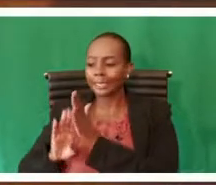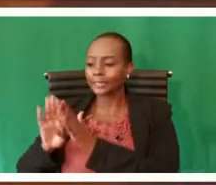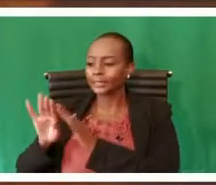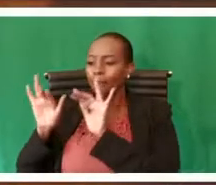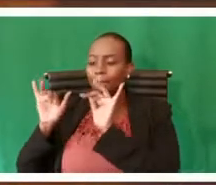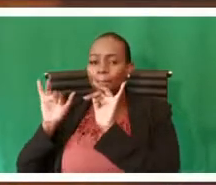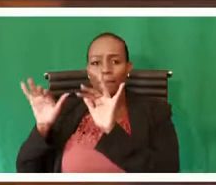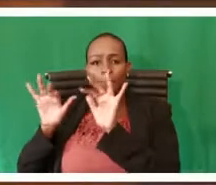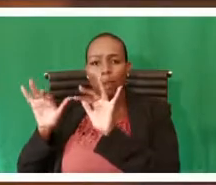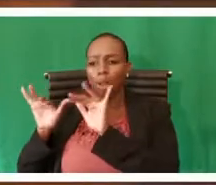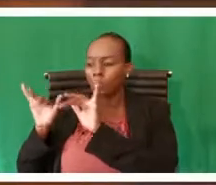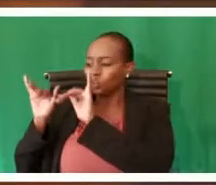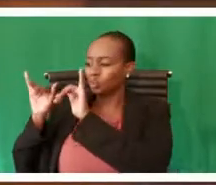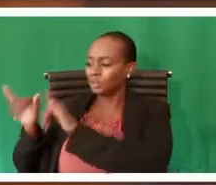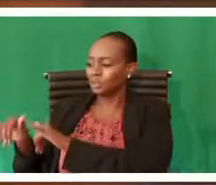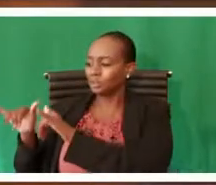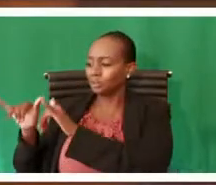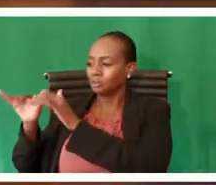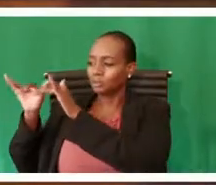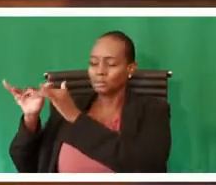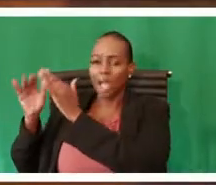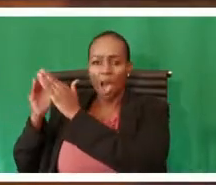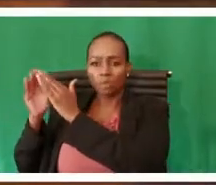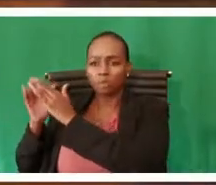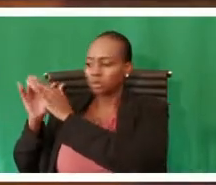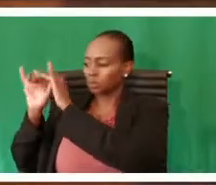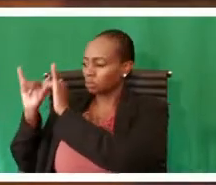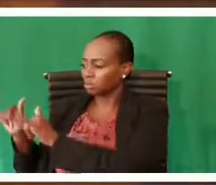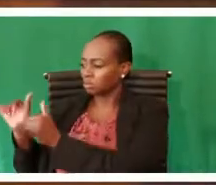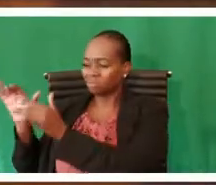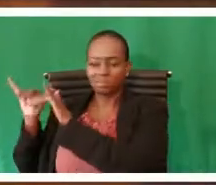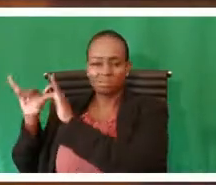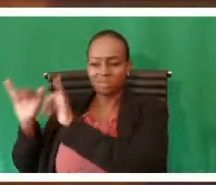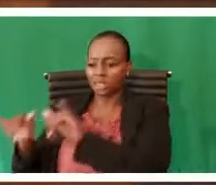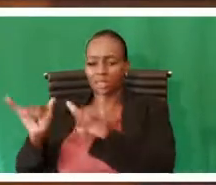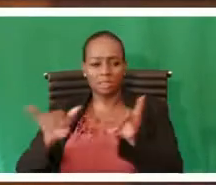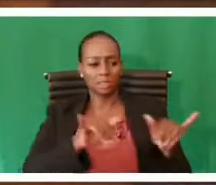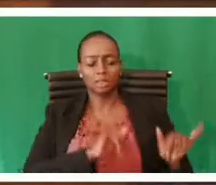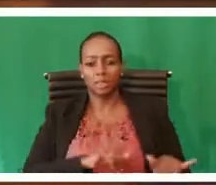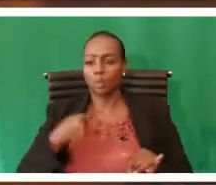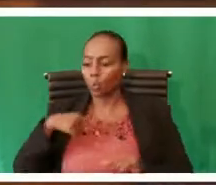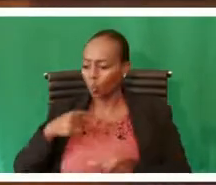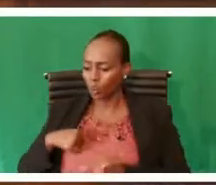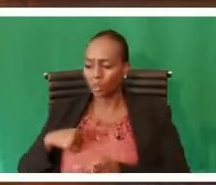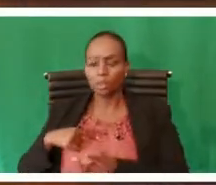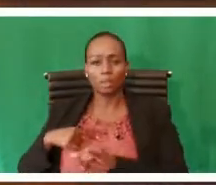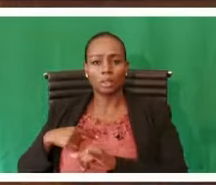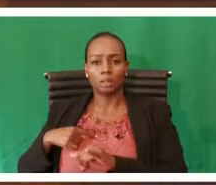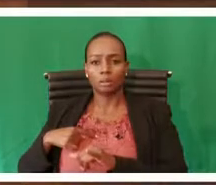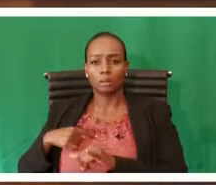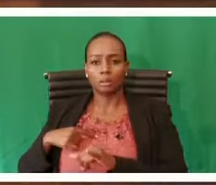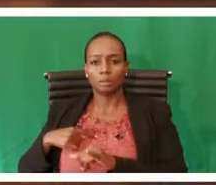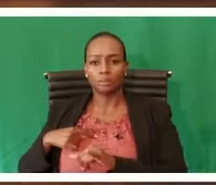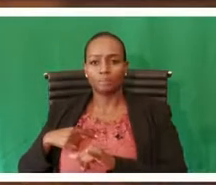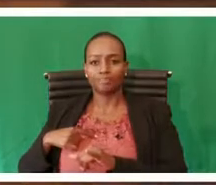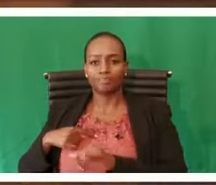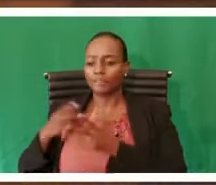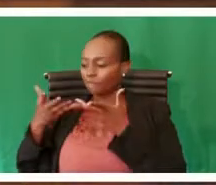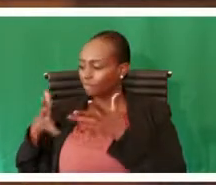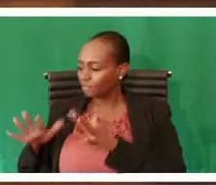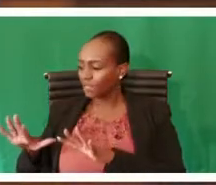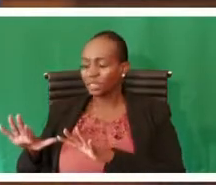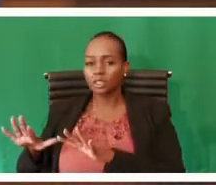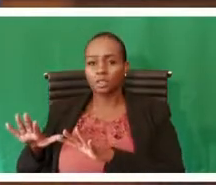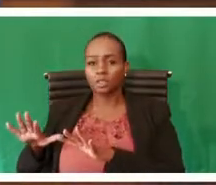people settling. We have discouraged informal settlements. And the Premier, in addressing this matter